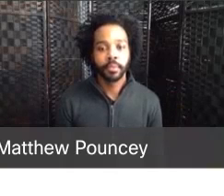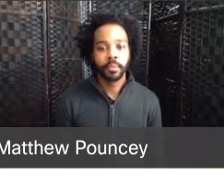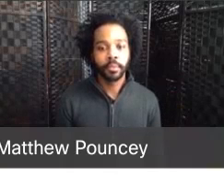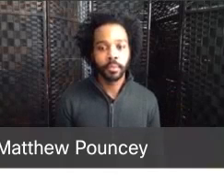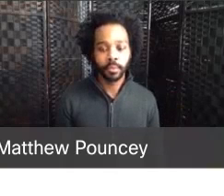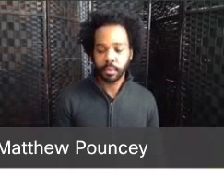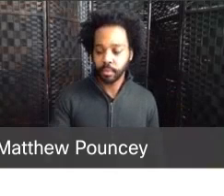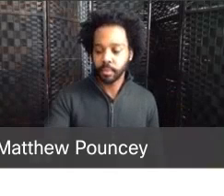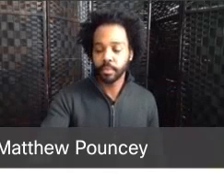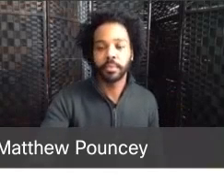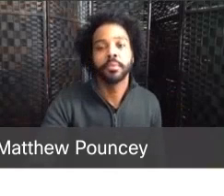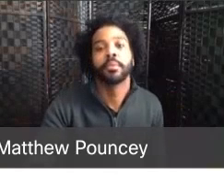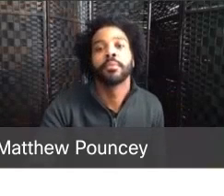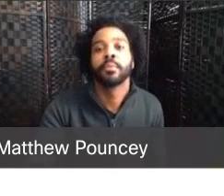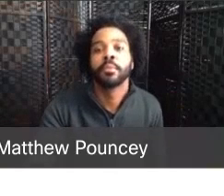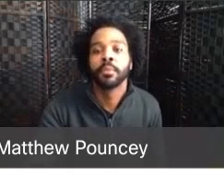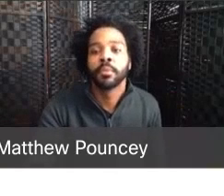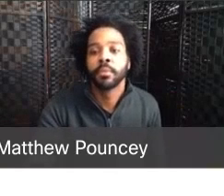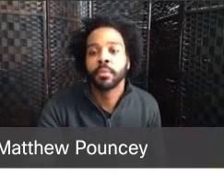I'm trying to stop.